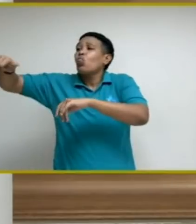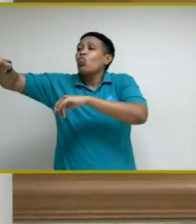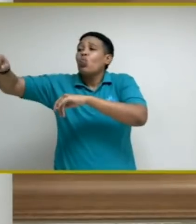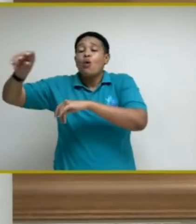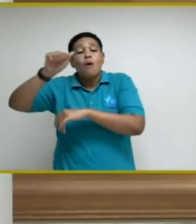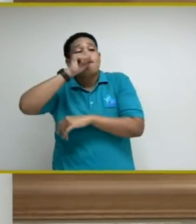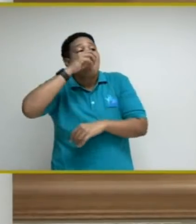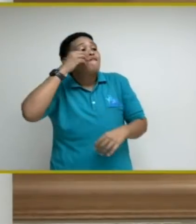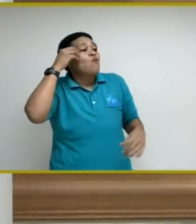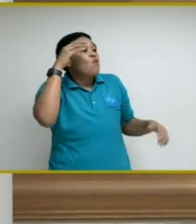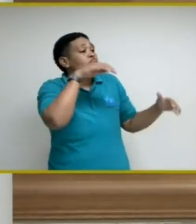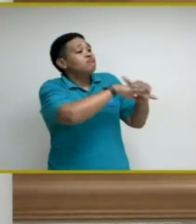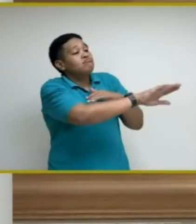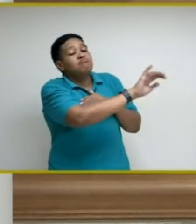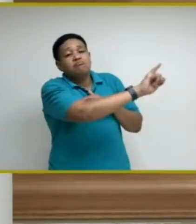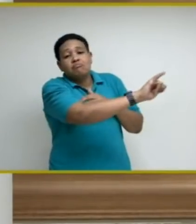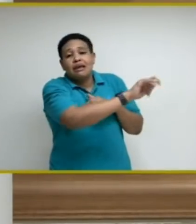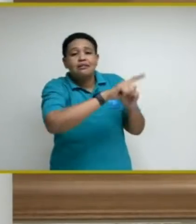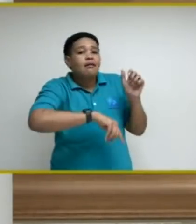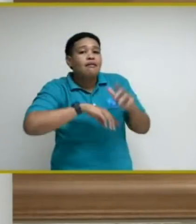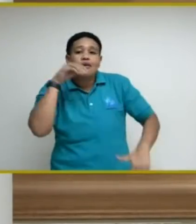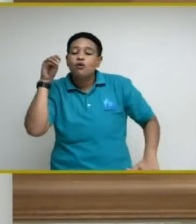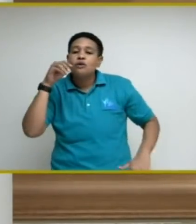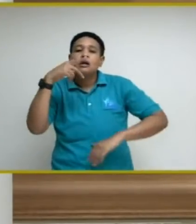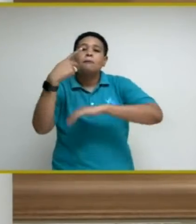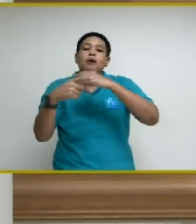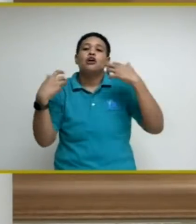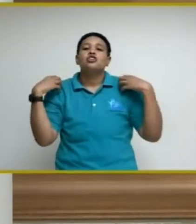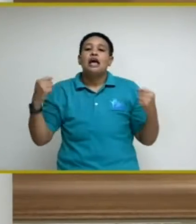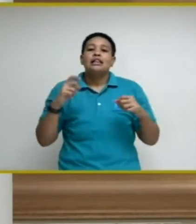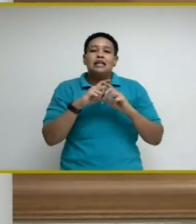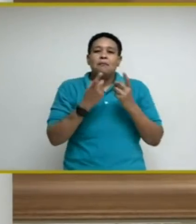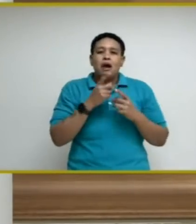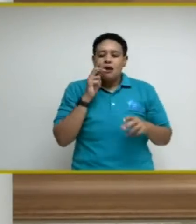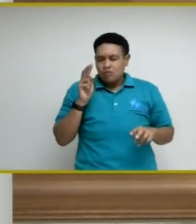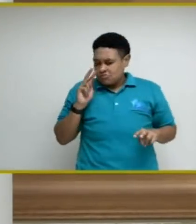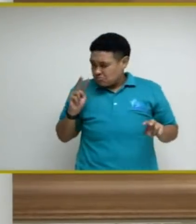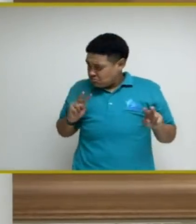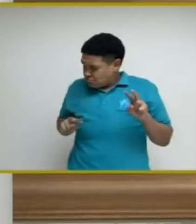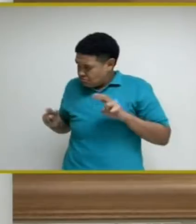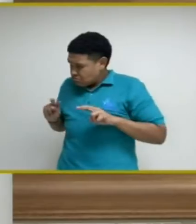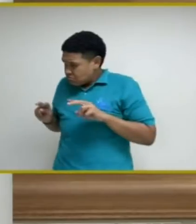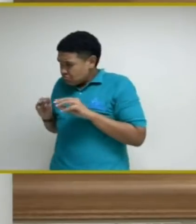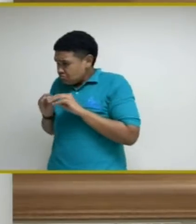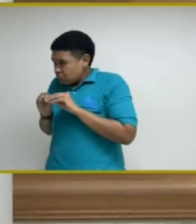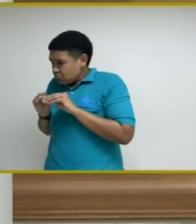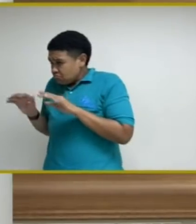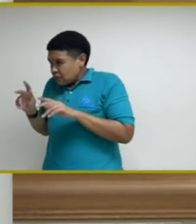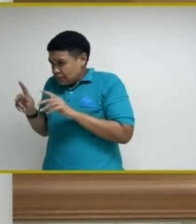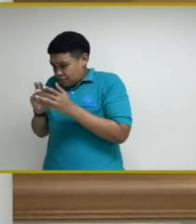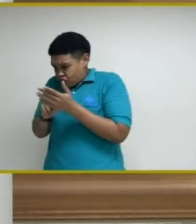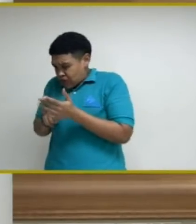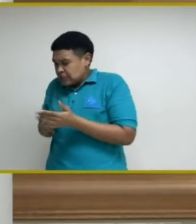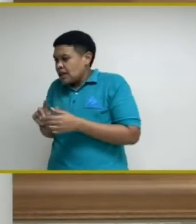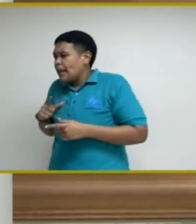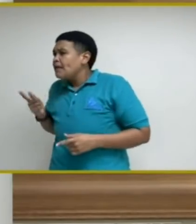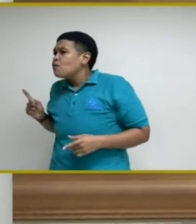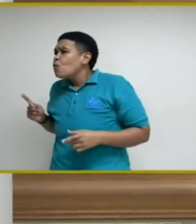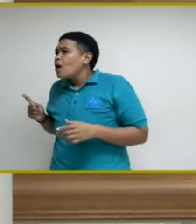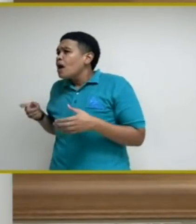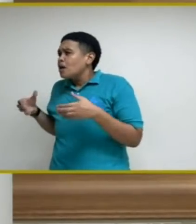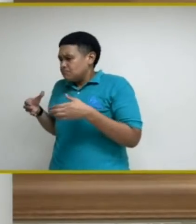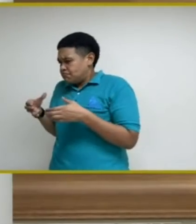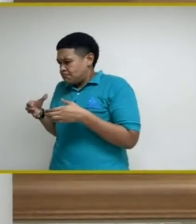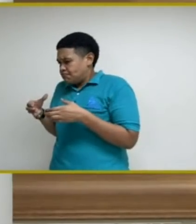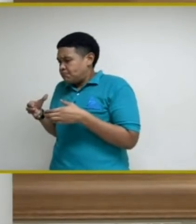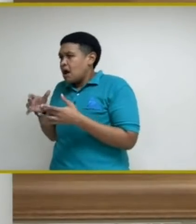home. The parish health department will review the geographic distribution of the registrants and